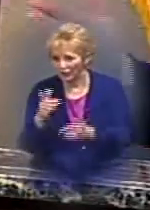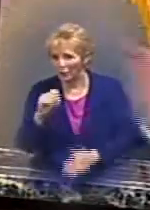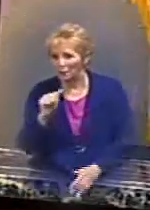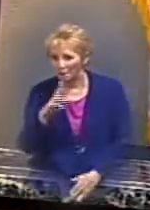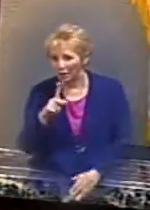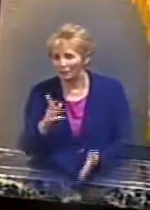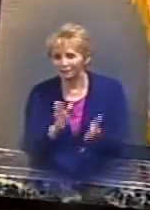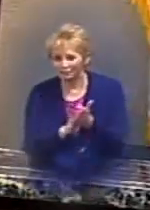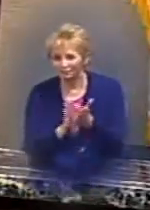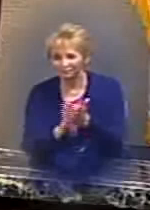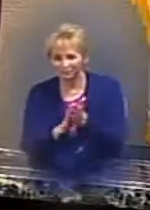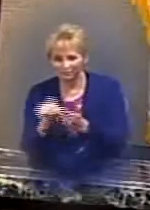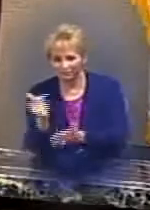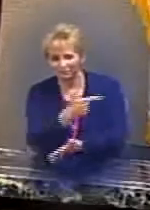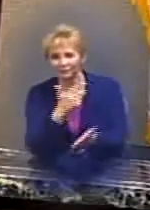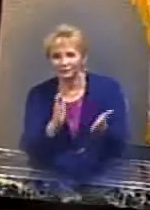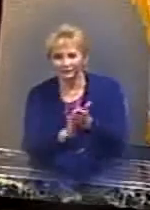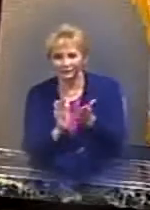Seriously.